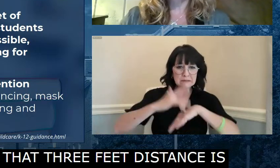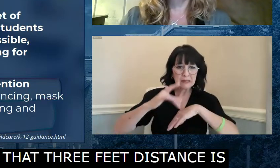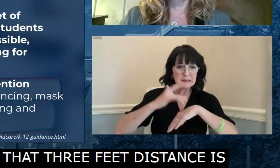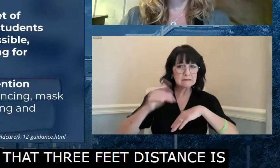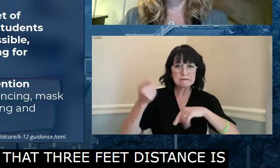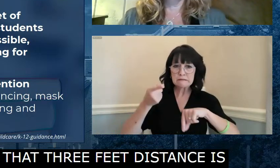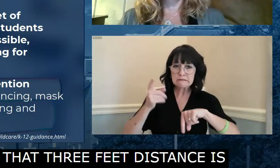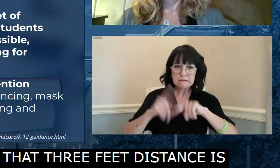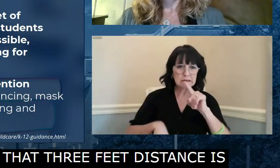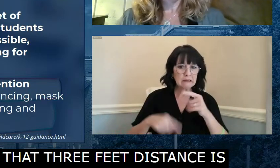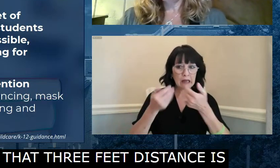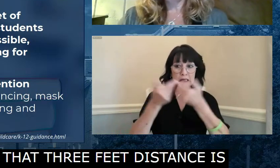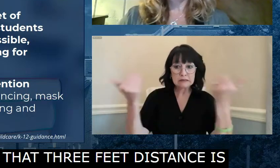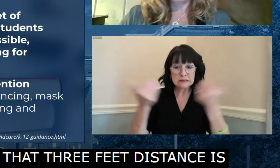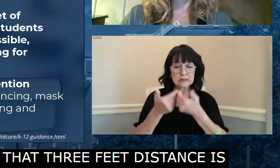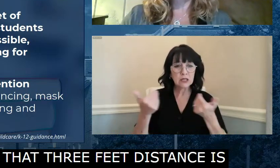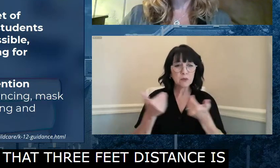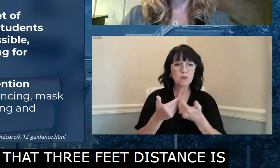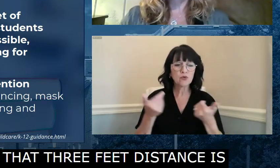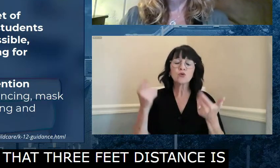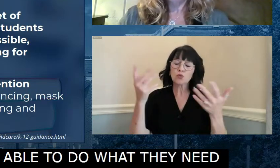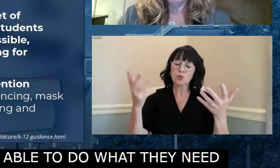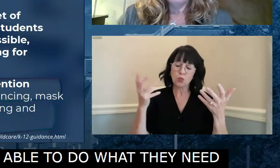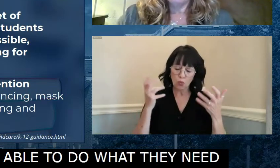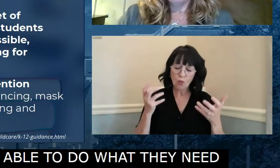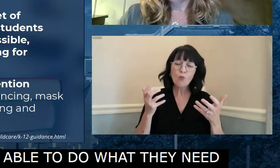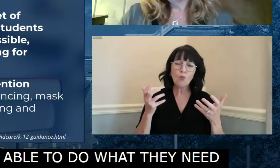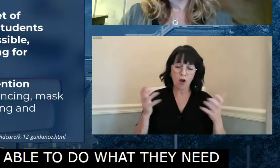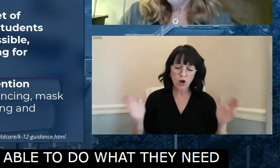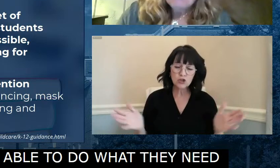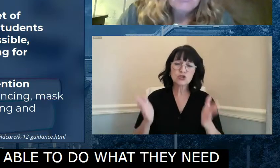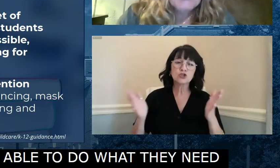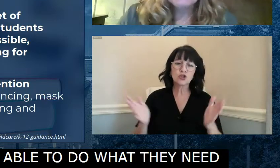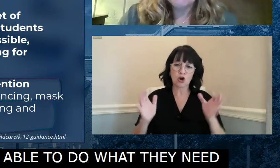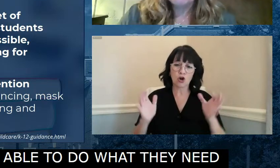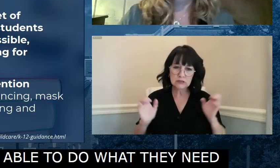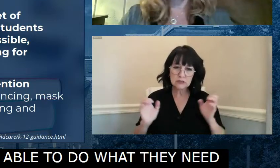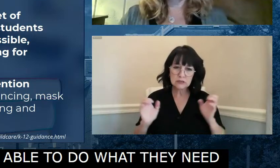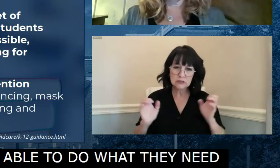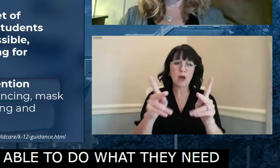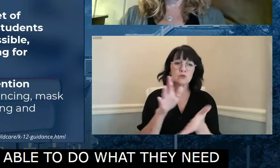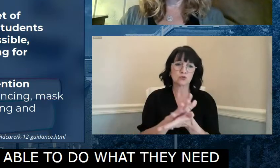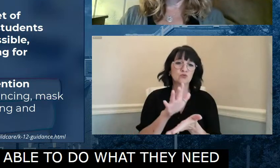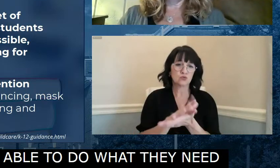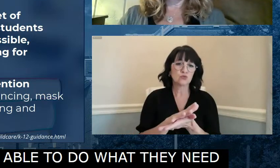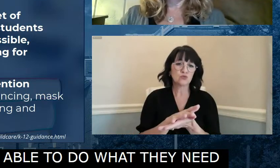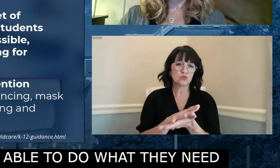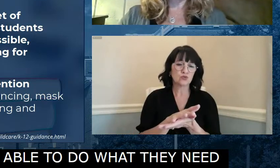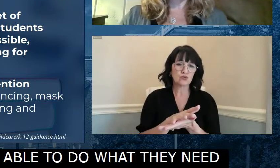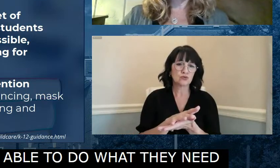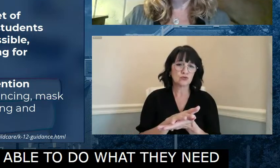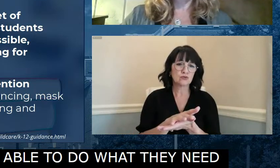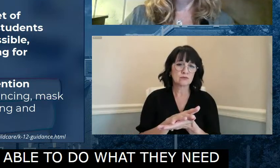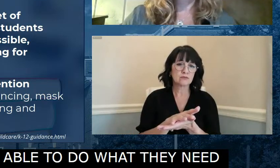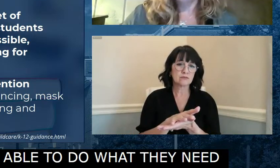need to get the kids back in school. You can go a little closer than 3 feet as long as